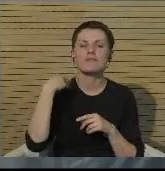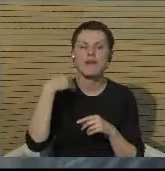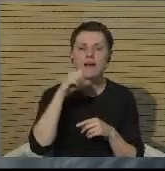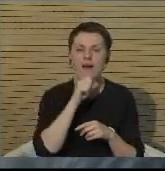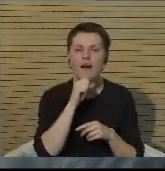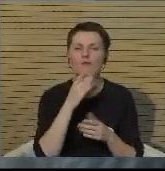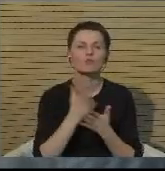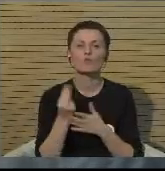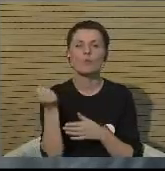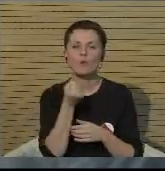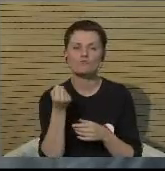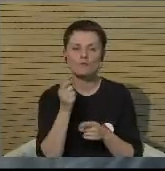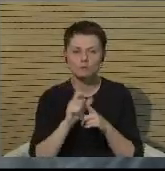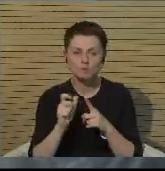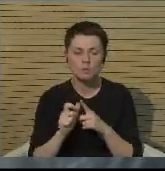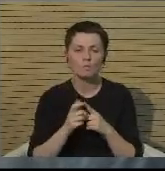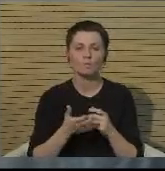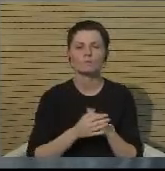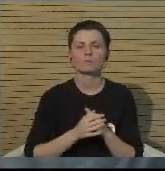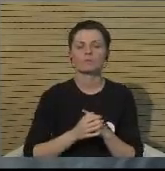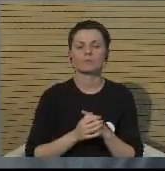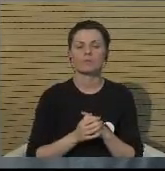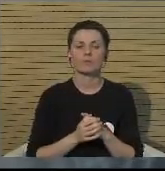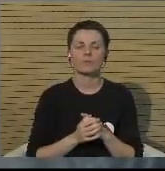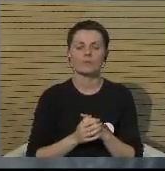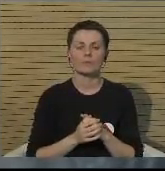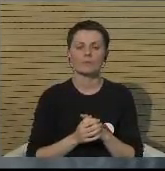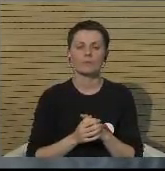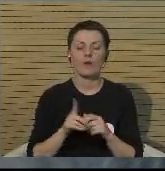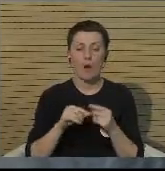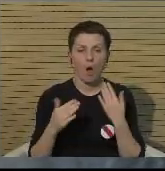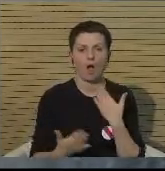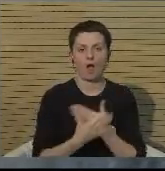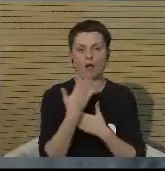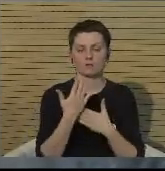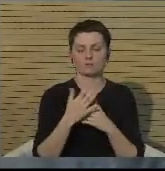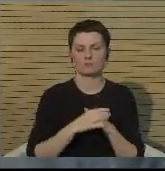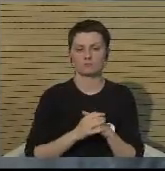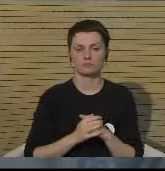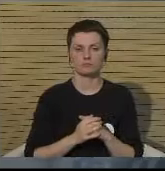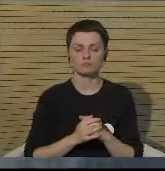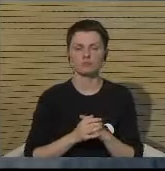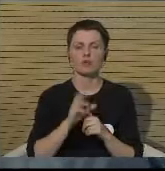dialectal solution, some words that we used a long time ago.